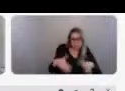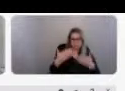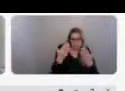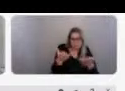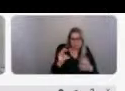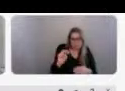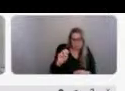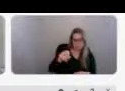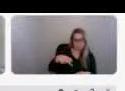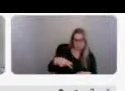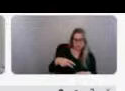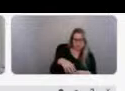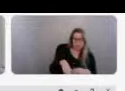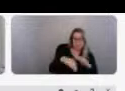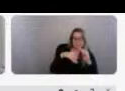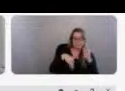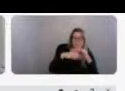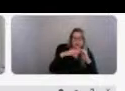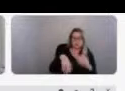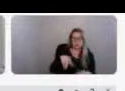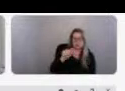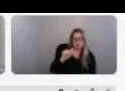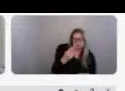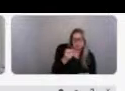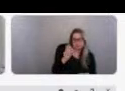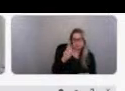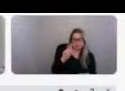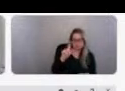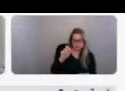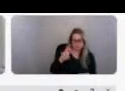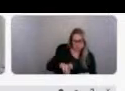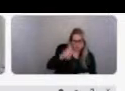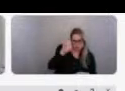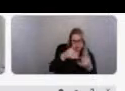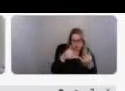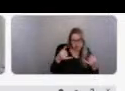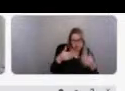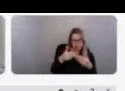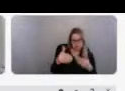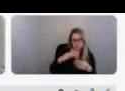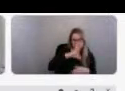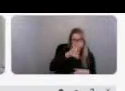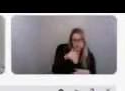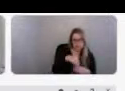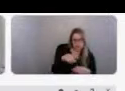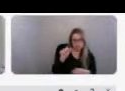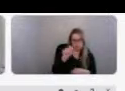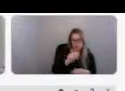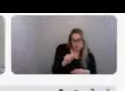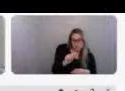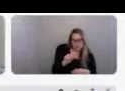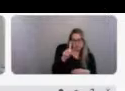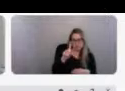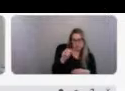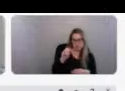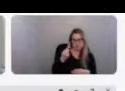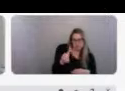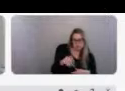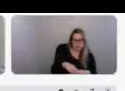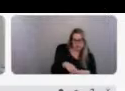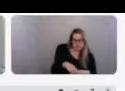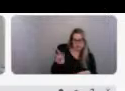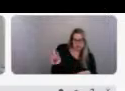map up to thunderbird and the northern boundary to extend further north to include the area north of the 101 on the